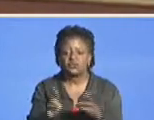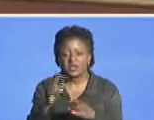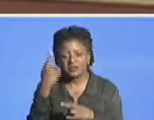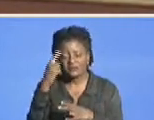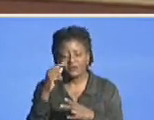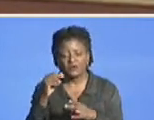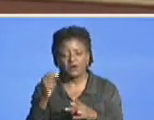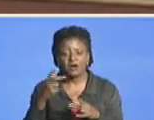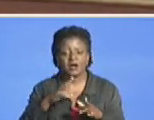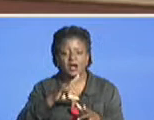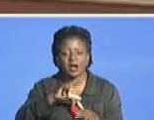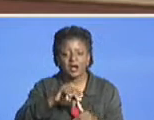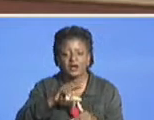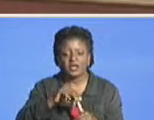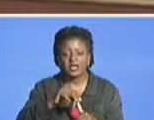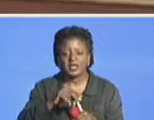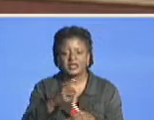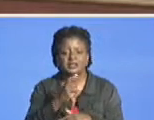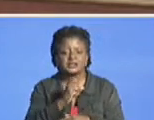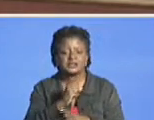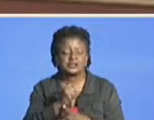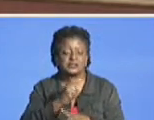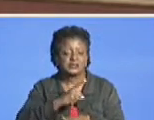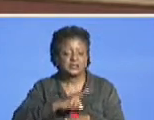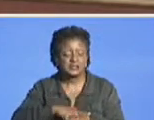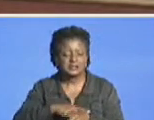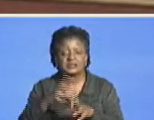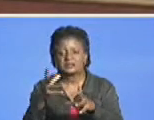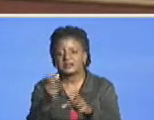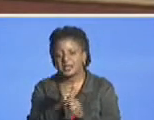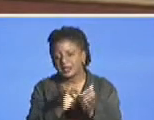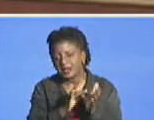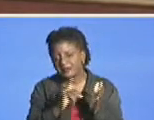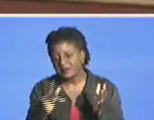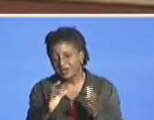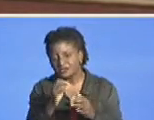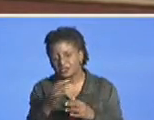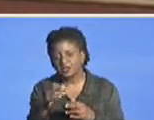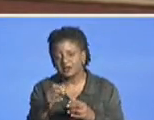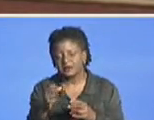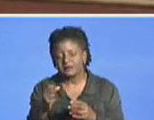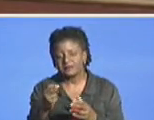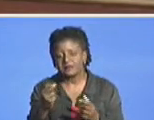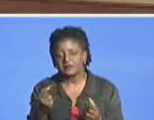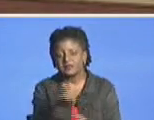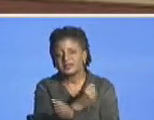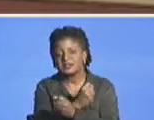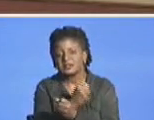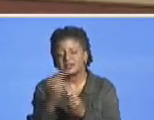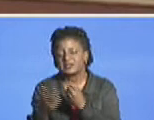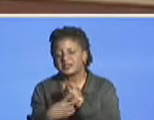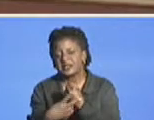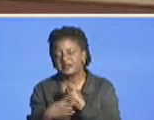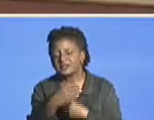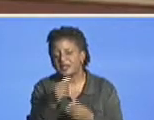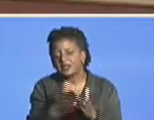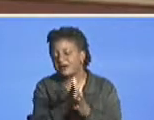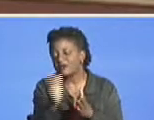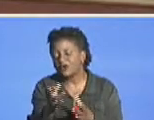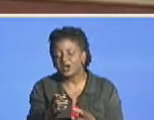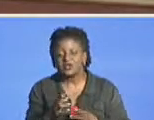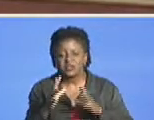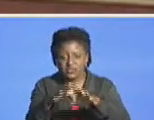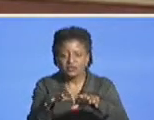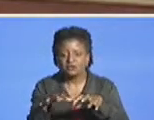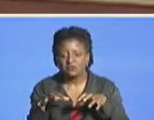hurricane season. Take advantage of the savings and avoid the rush. I remind the House and